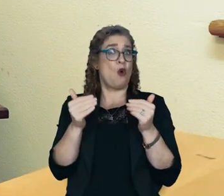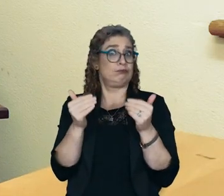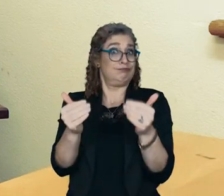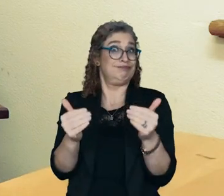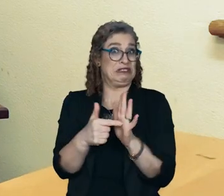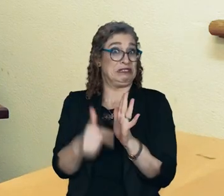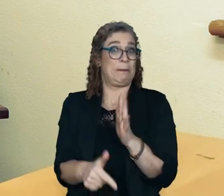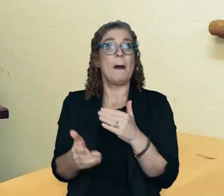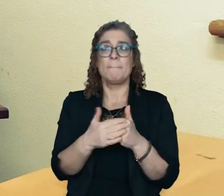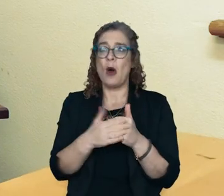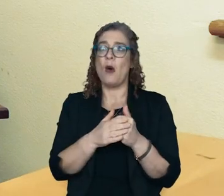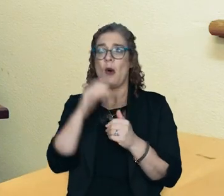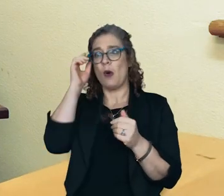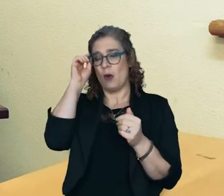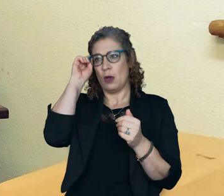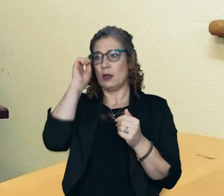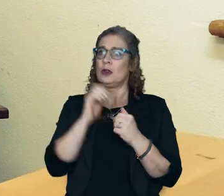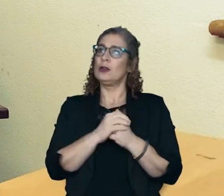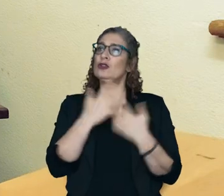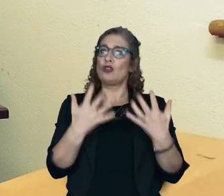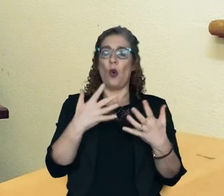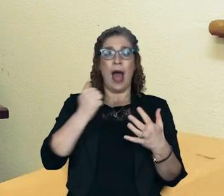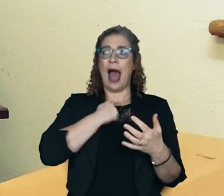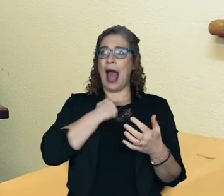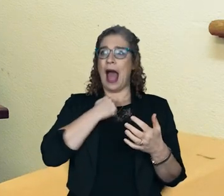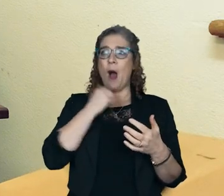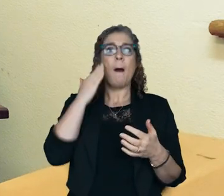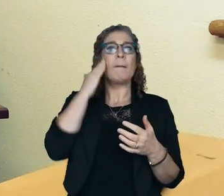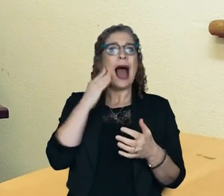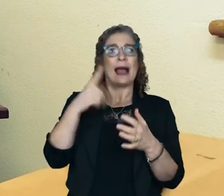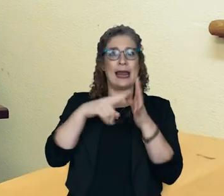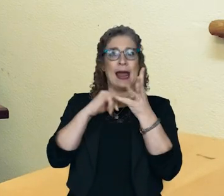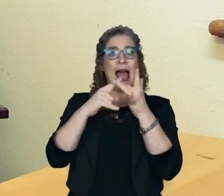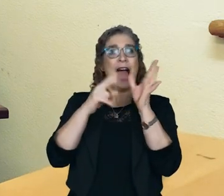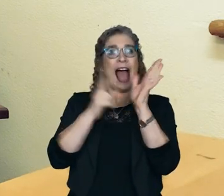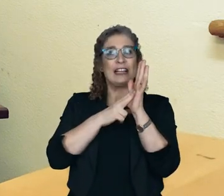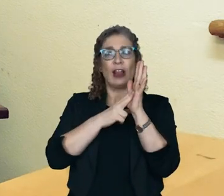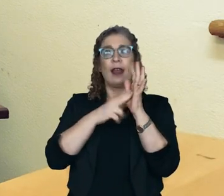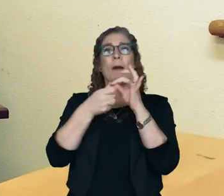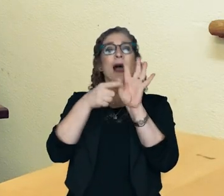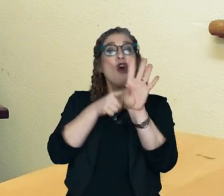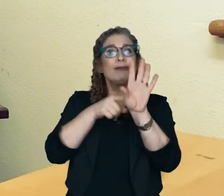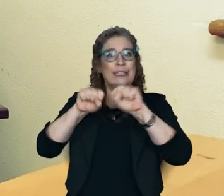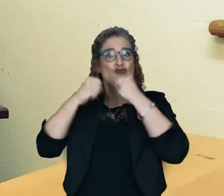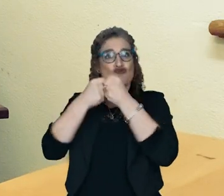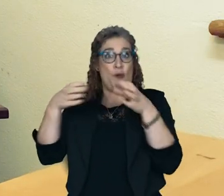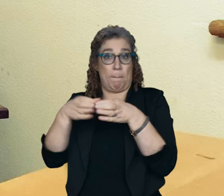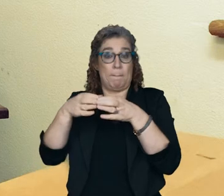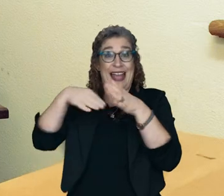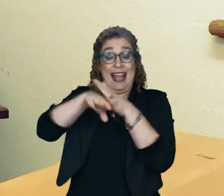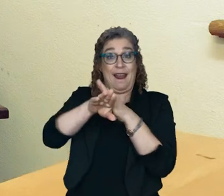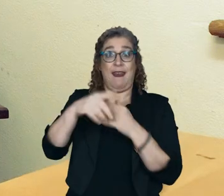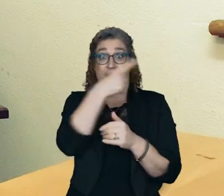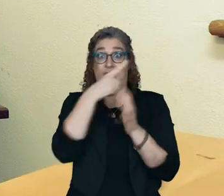distant future. So Lusa, our black and Asian minority ethnic enabler in the Diocese of